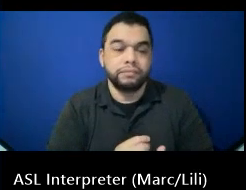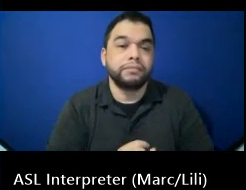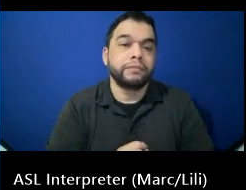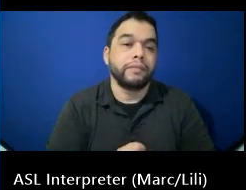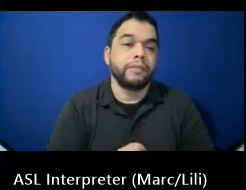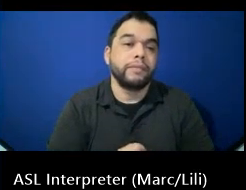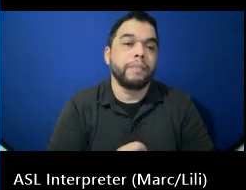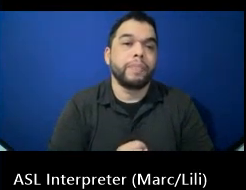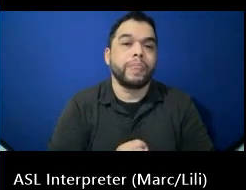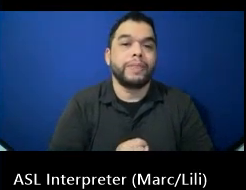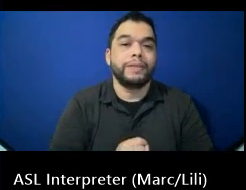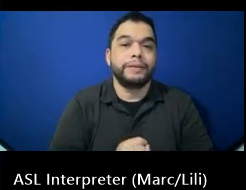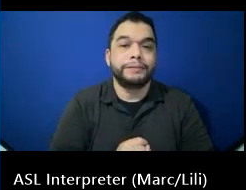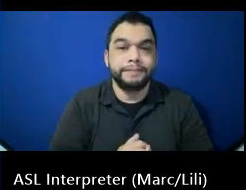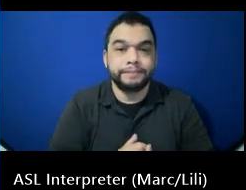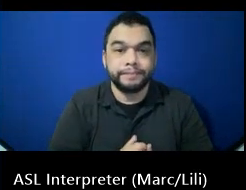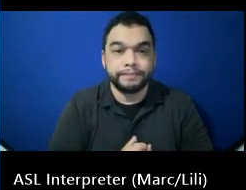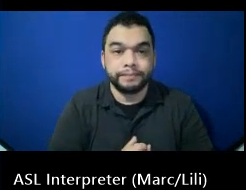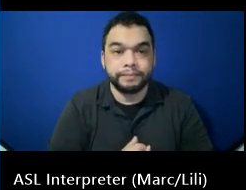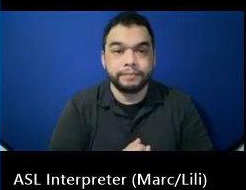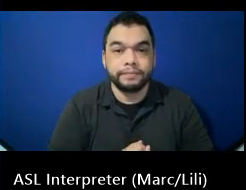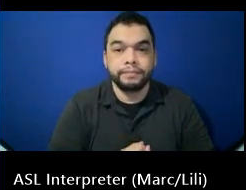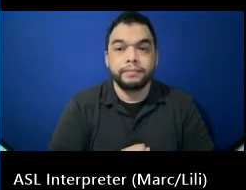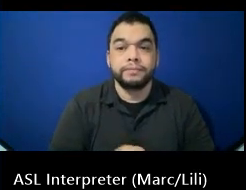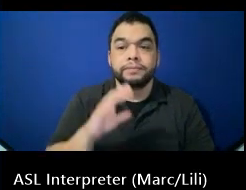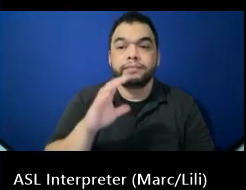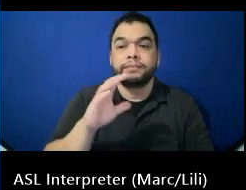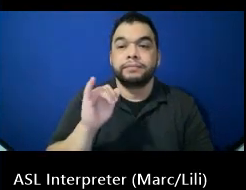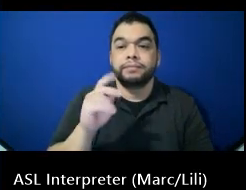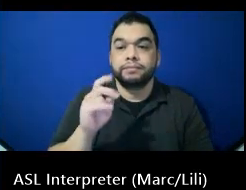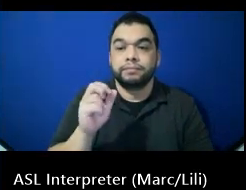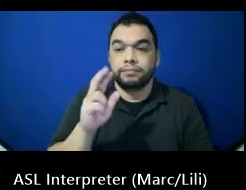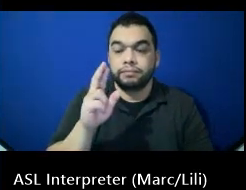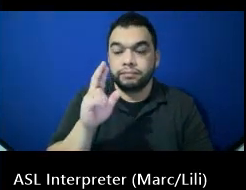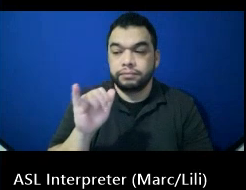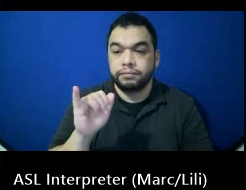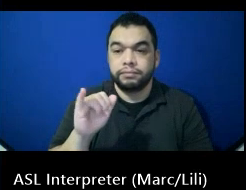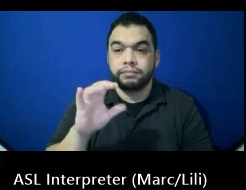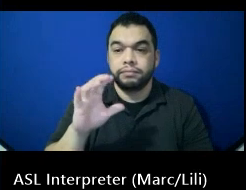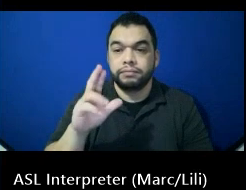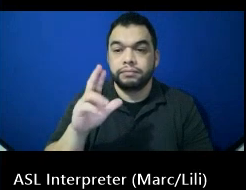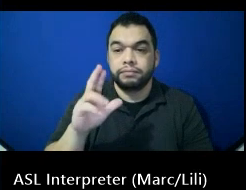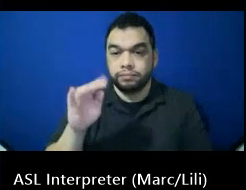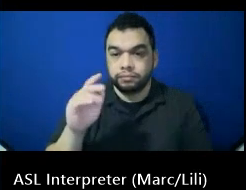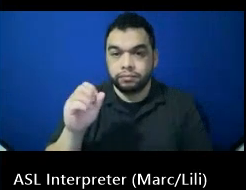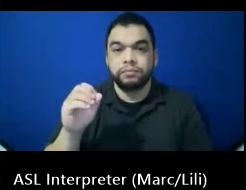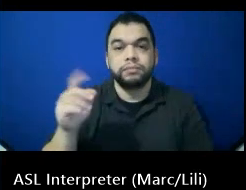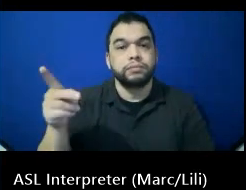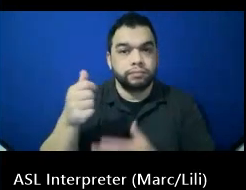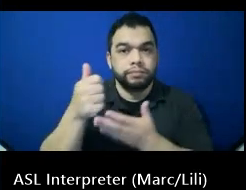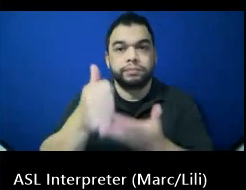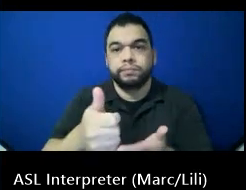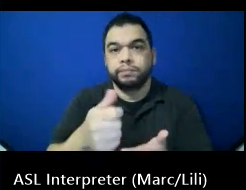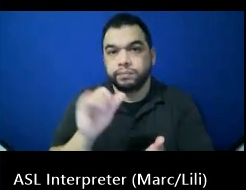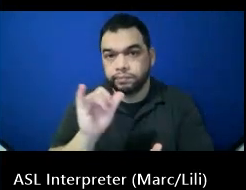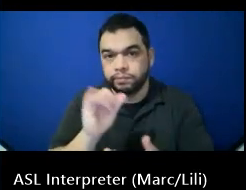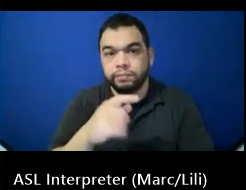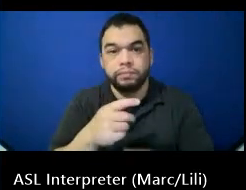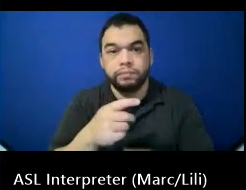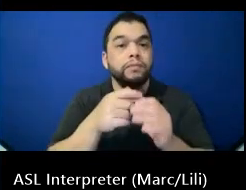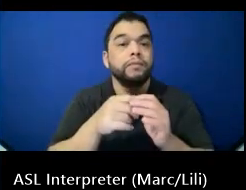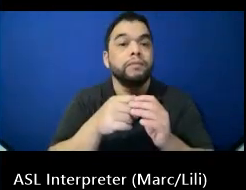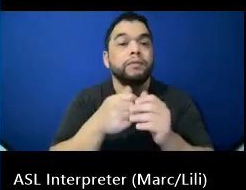our publications. We have our colleague that is in charge of that, Marie Crespo. So please take that into account.